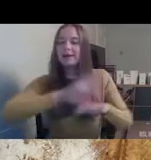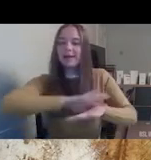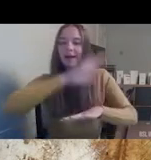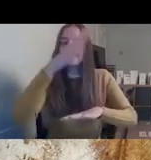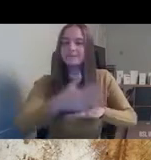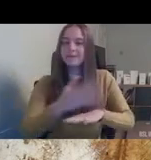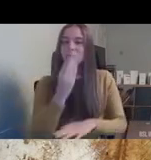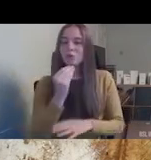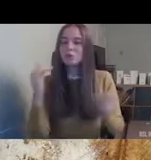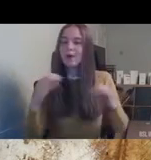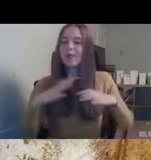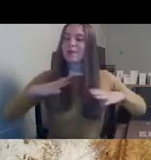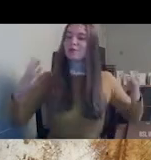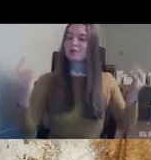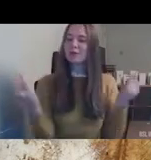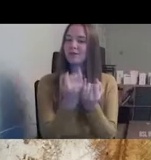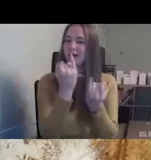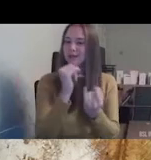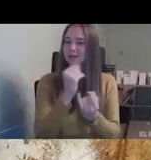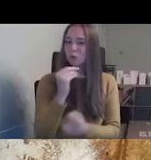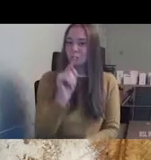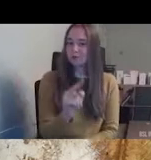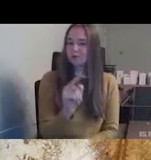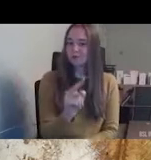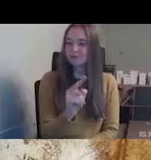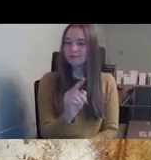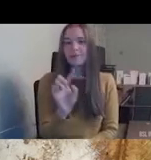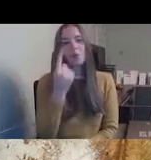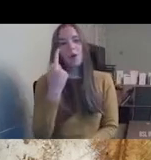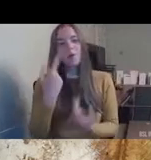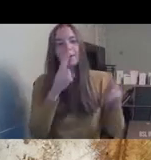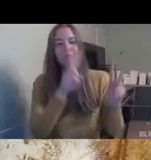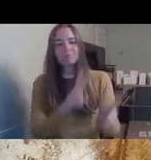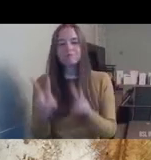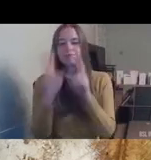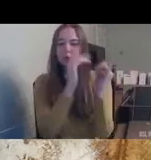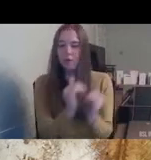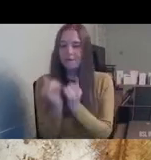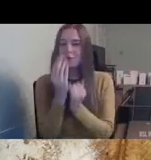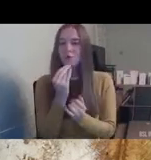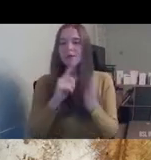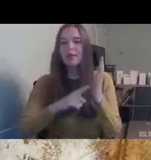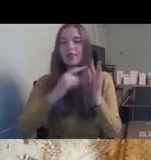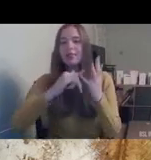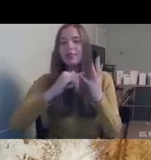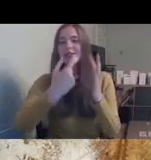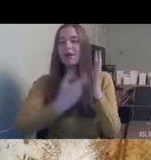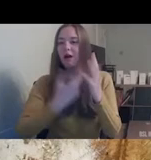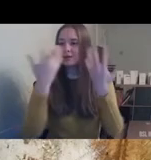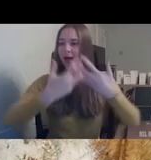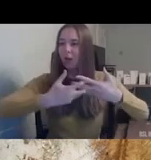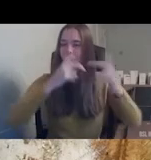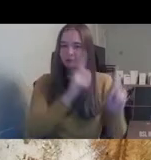fighters, and one that we surveyed using laser technology, and a cave in effect that we